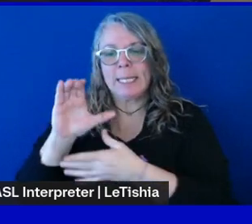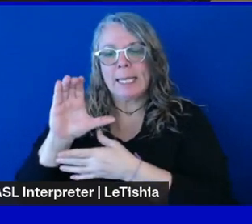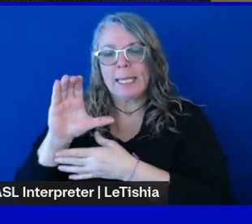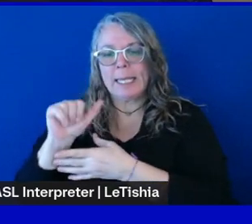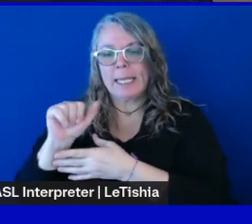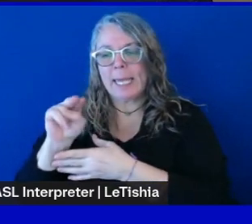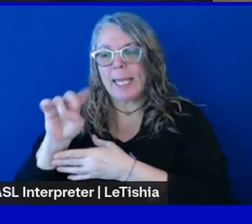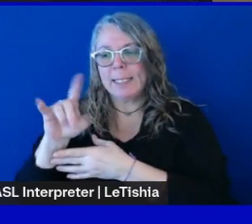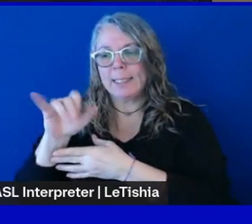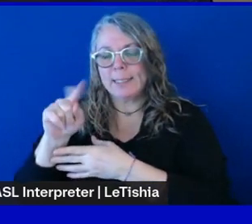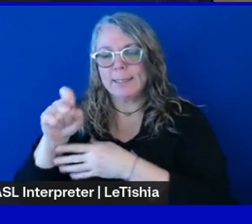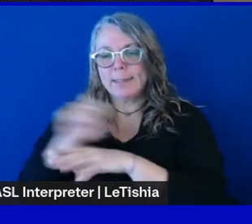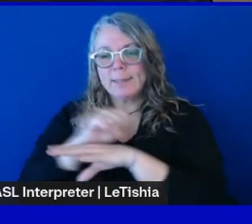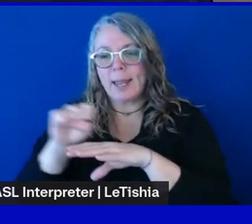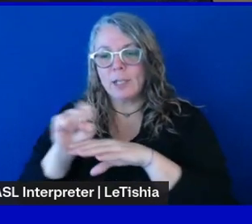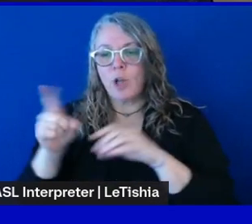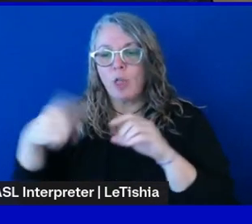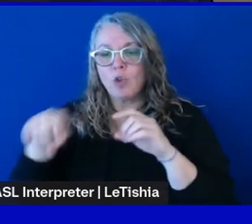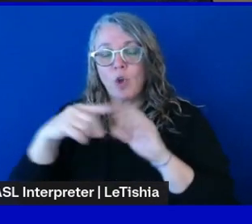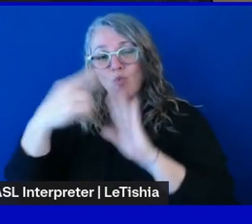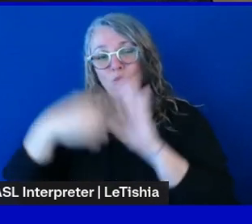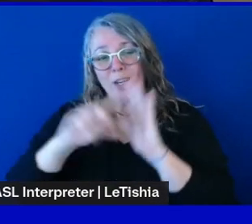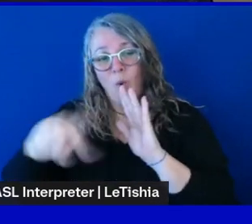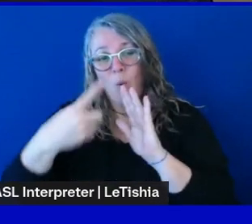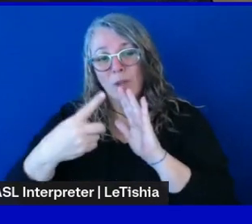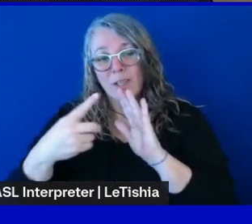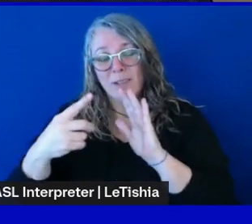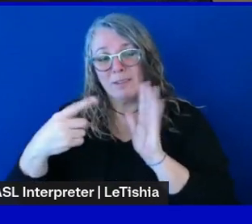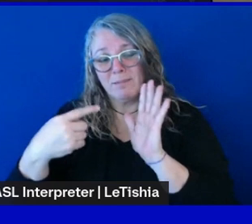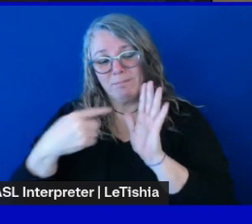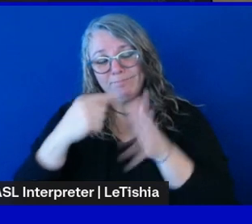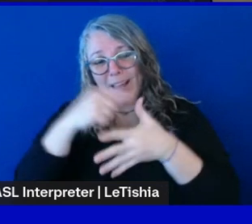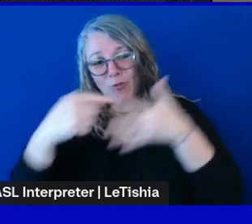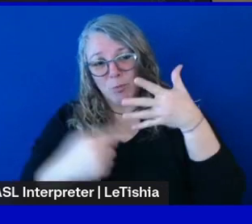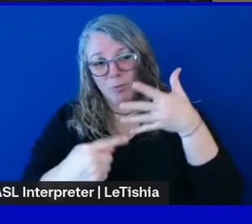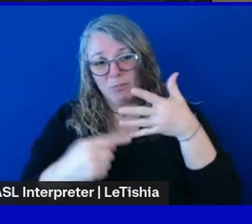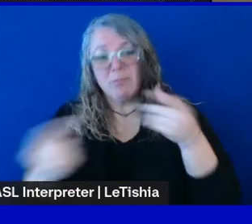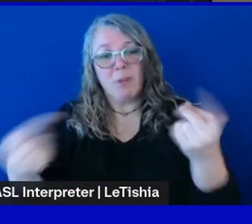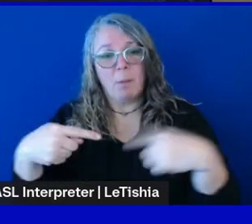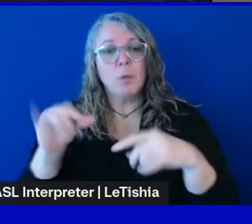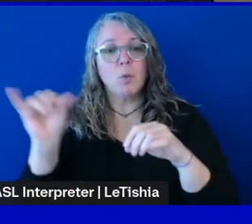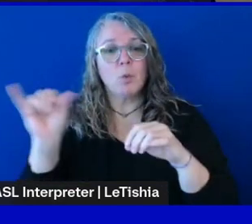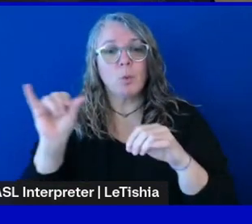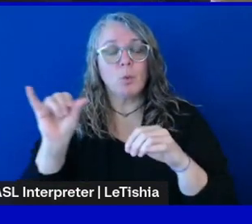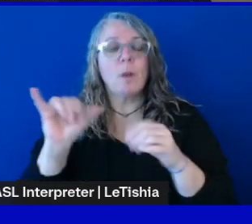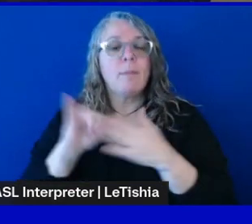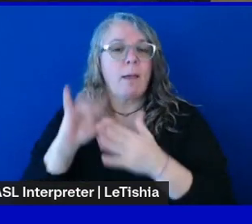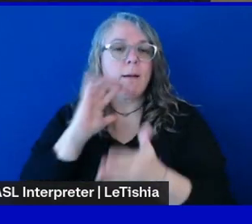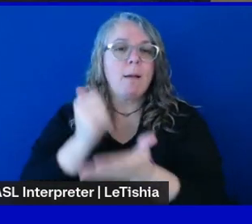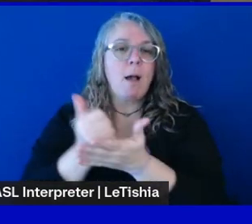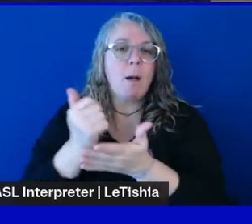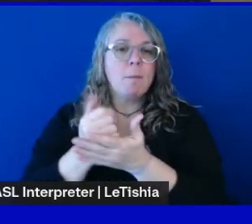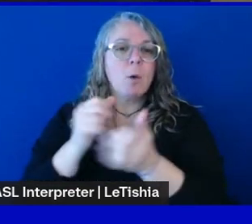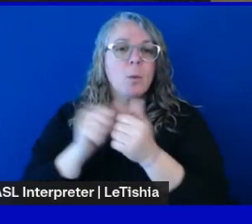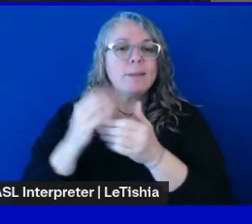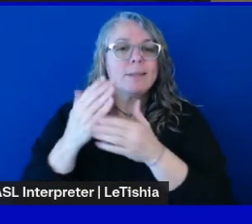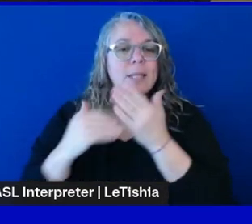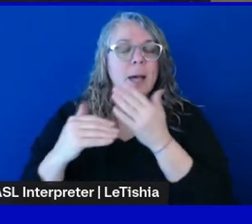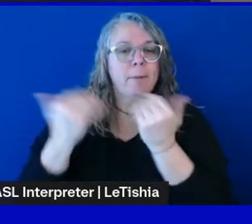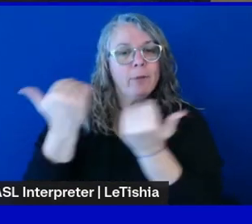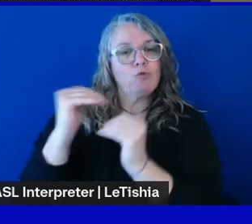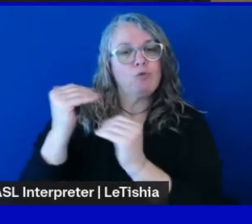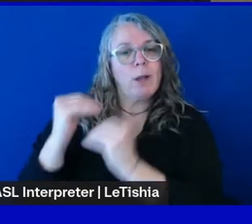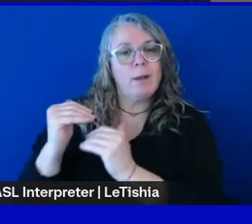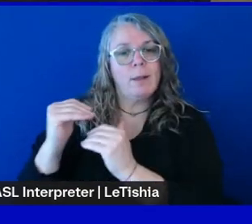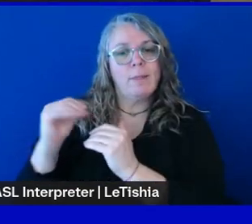also so-called read-only attributes coming as well, which can actually help you with some of the constraints that